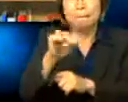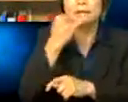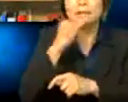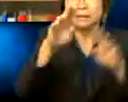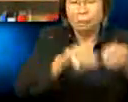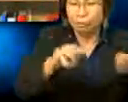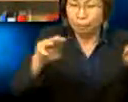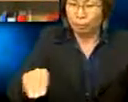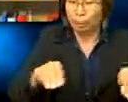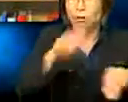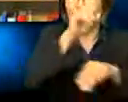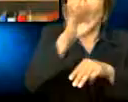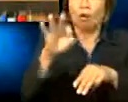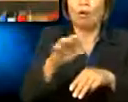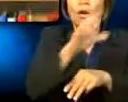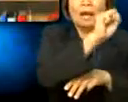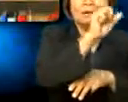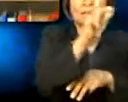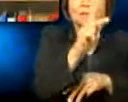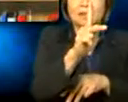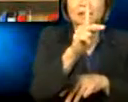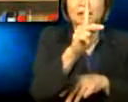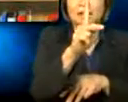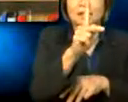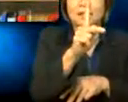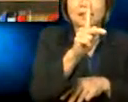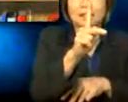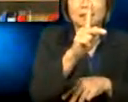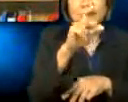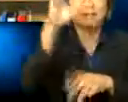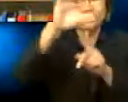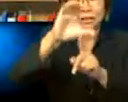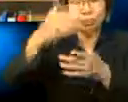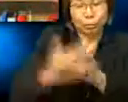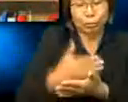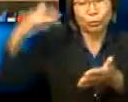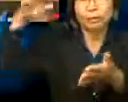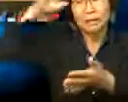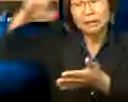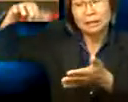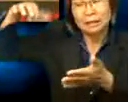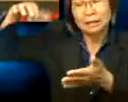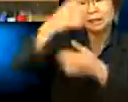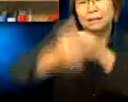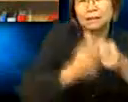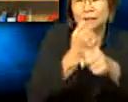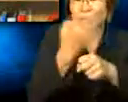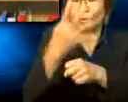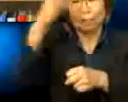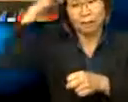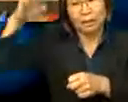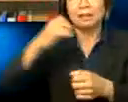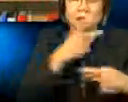of SK Ceras Baharu. He studies in year 4. He is kind